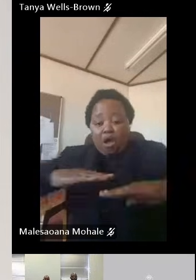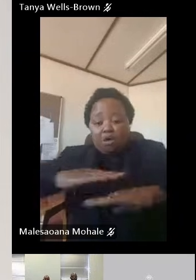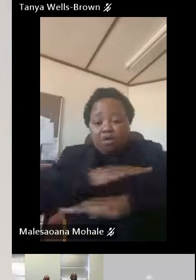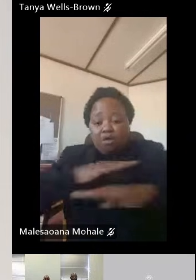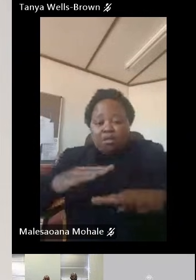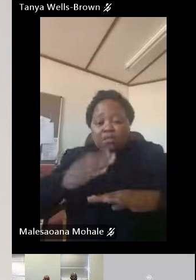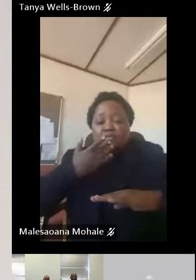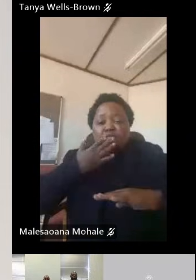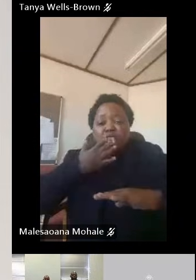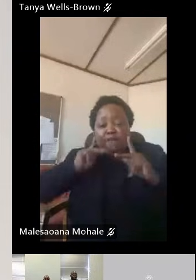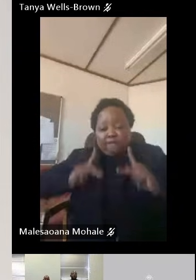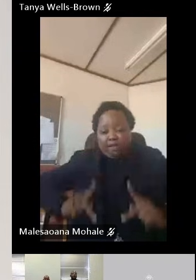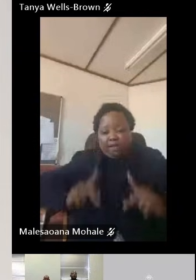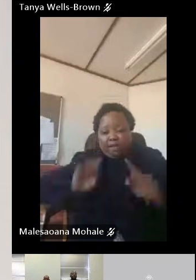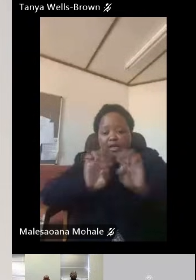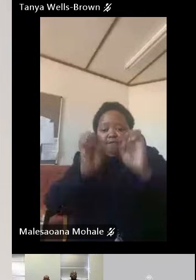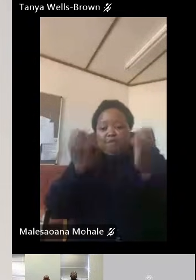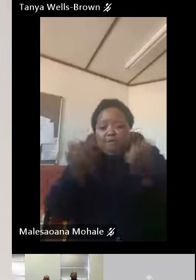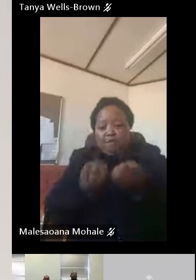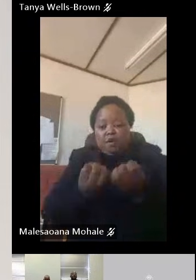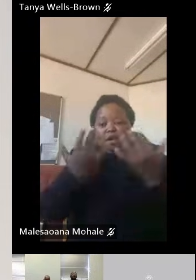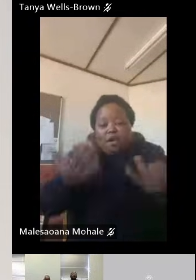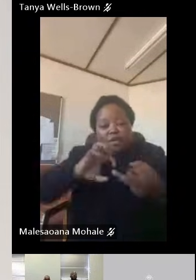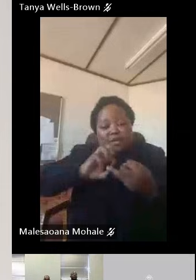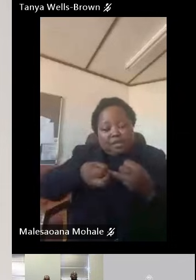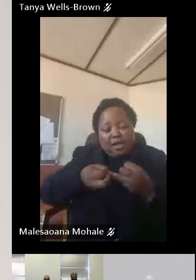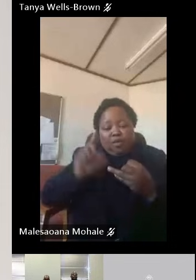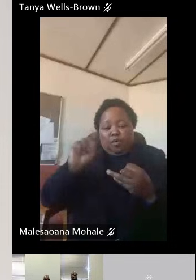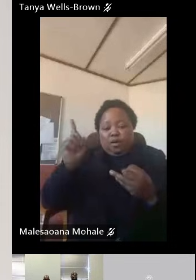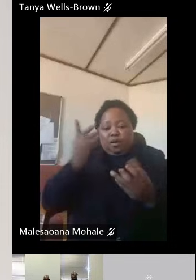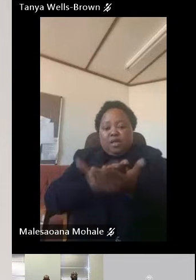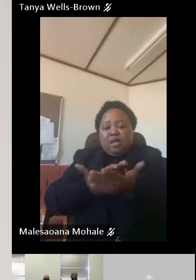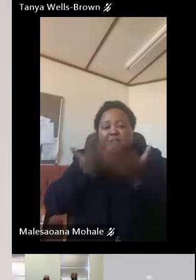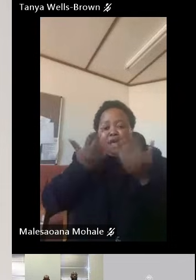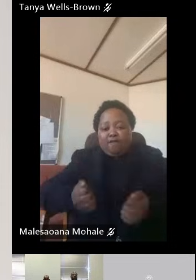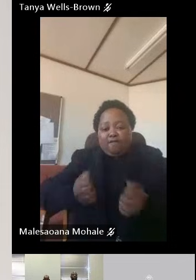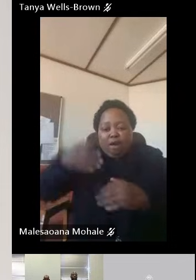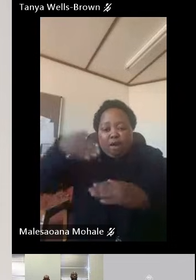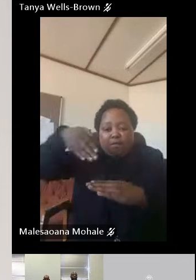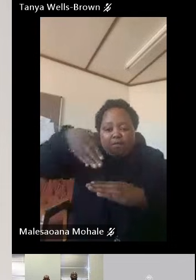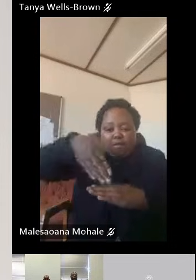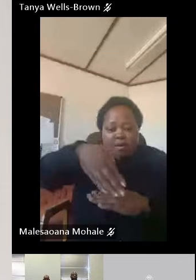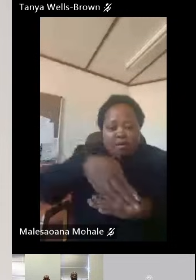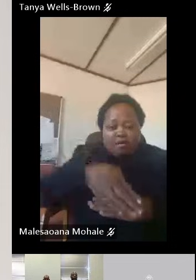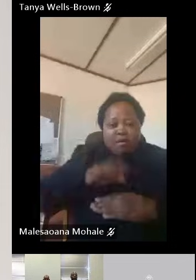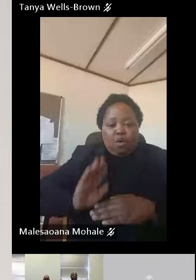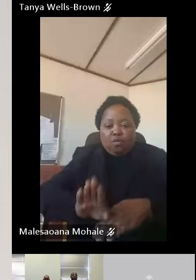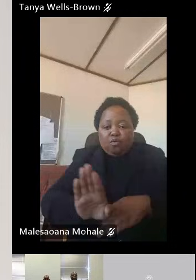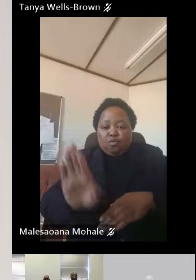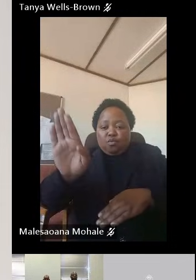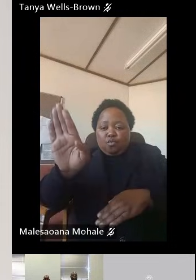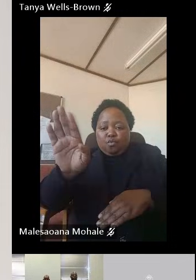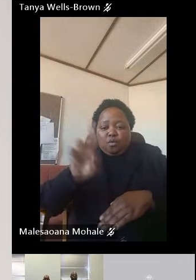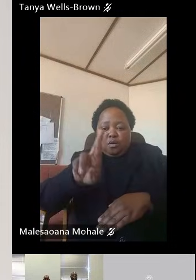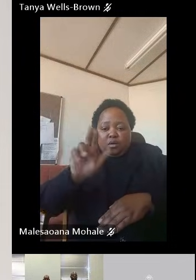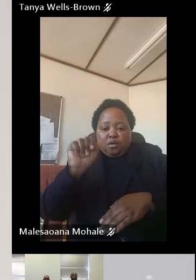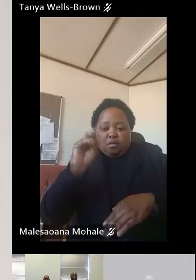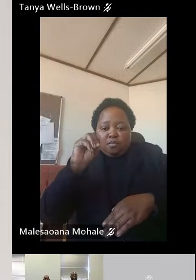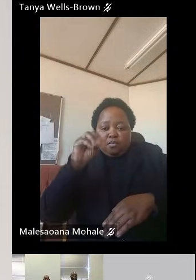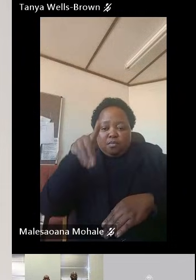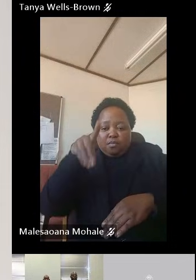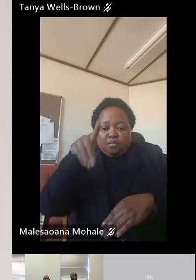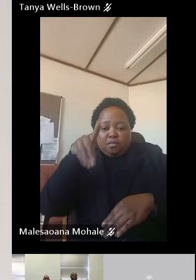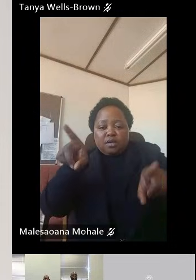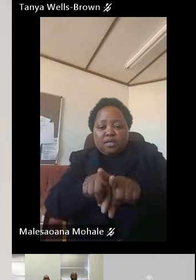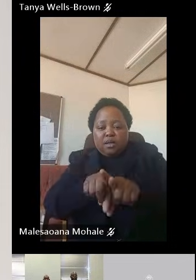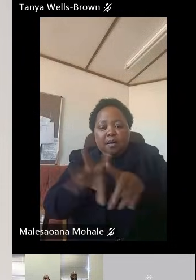environments. We start making them accessible, having ramps, and then the materials that will be there, we also start